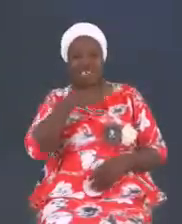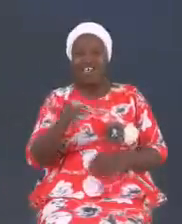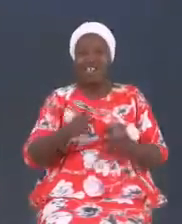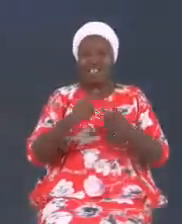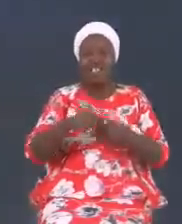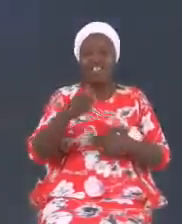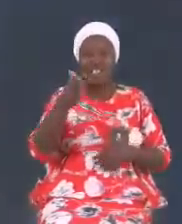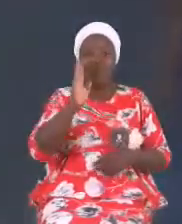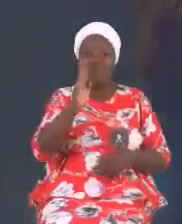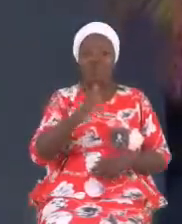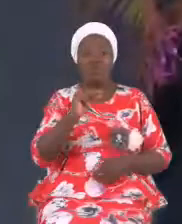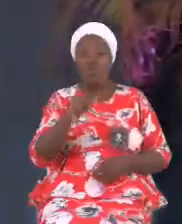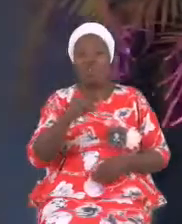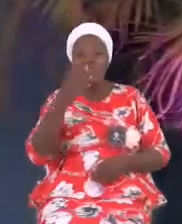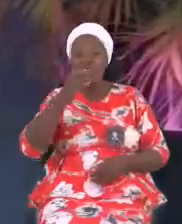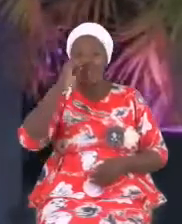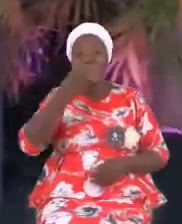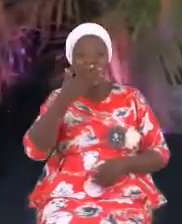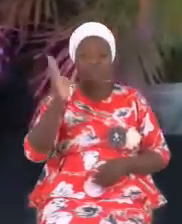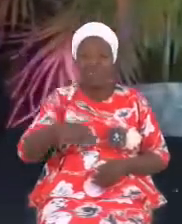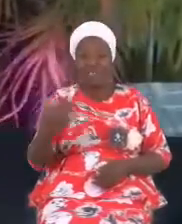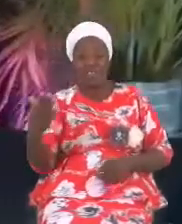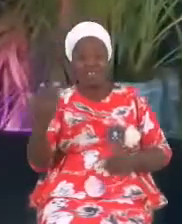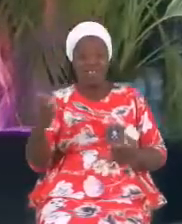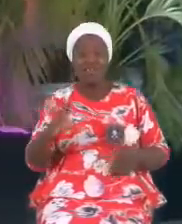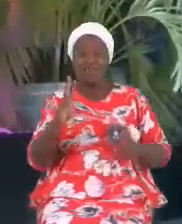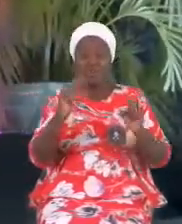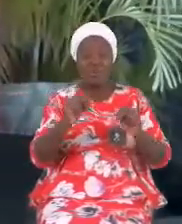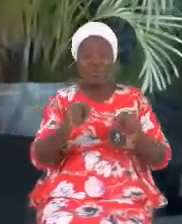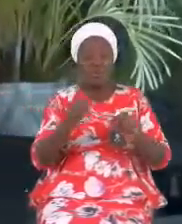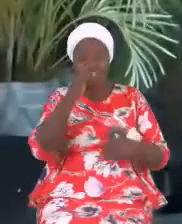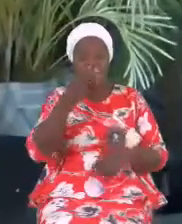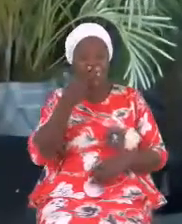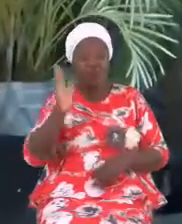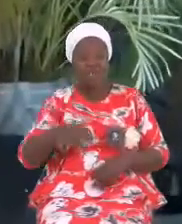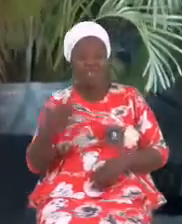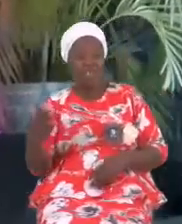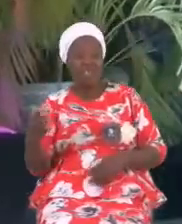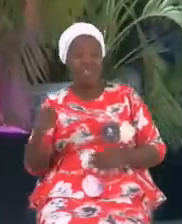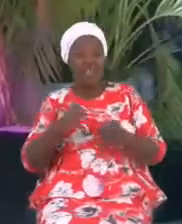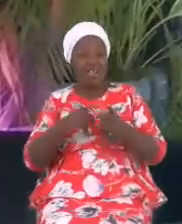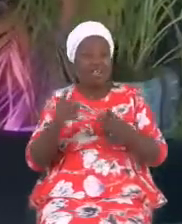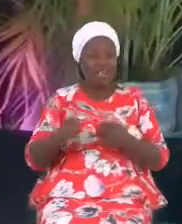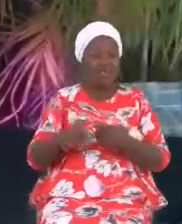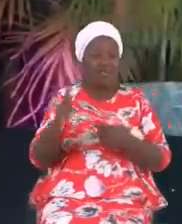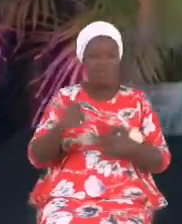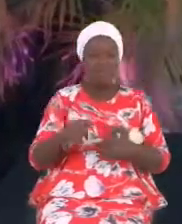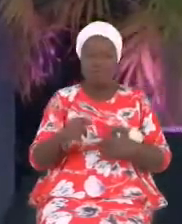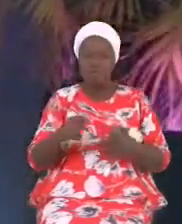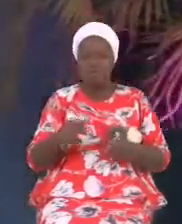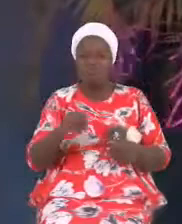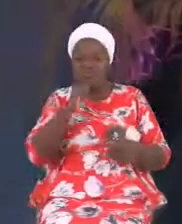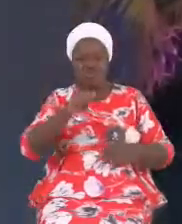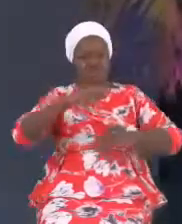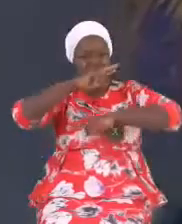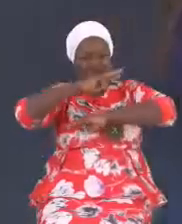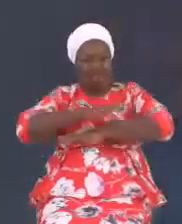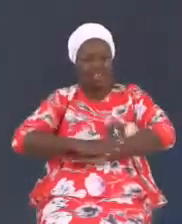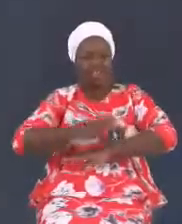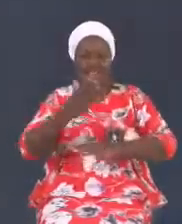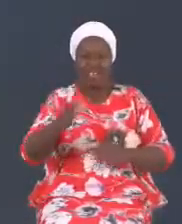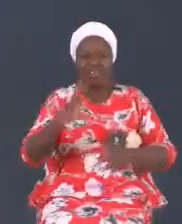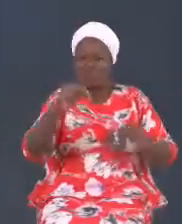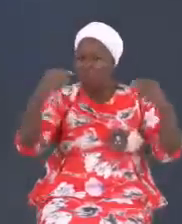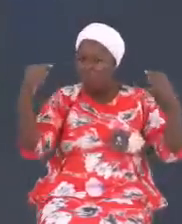no crime there. There'll be no insecurity there. And there is no unrest there. There is no pain. There